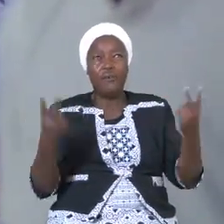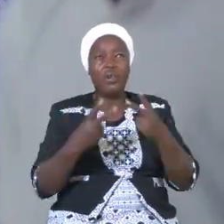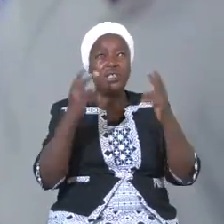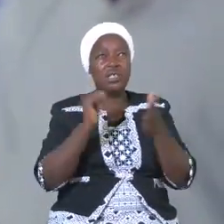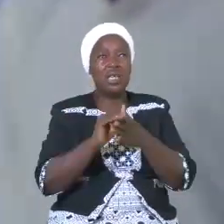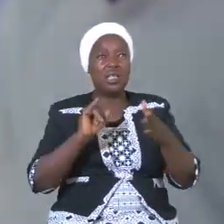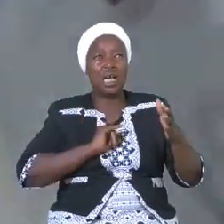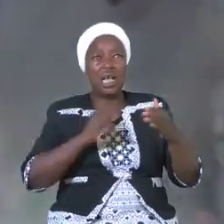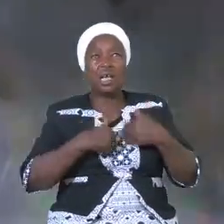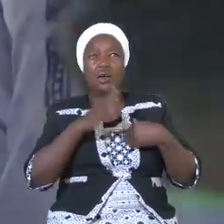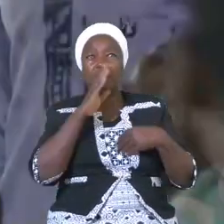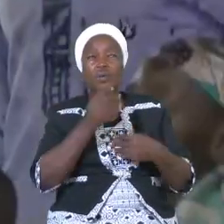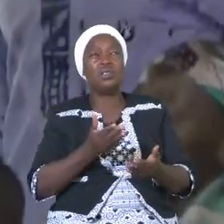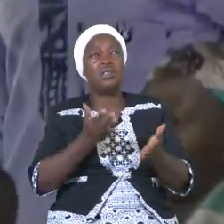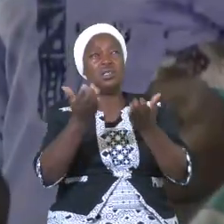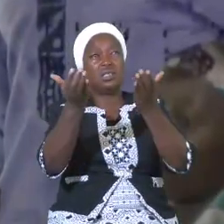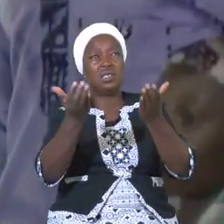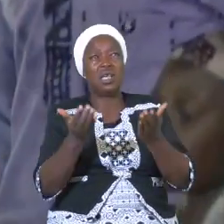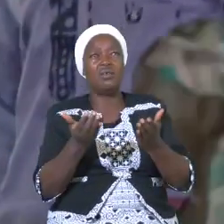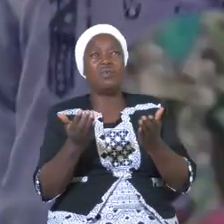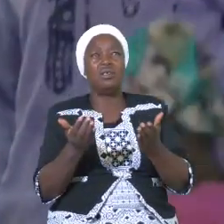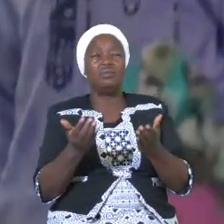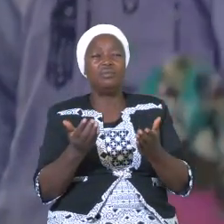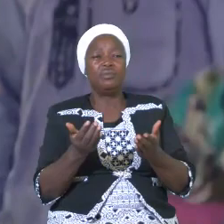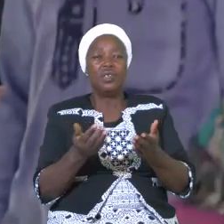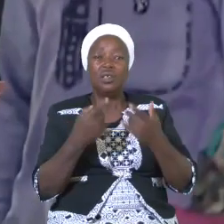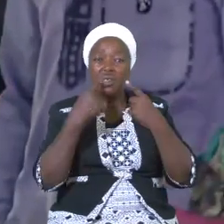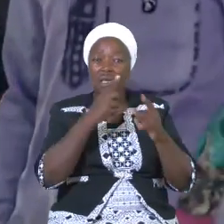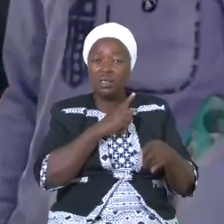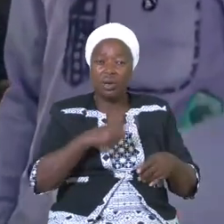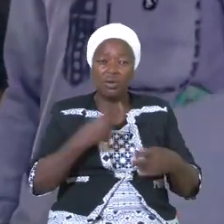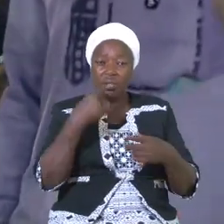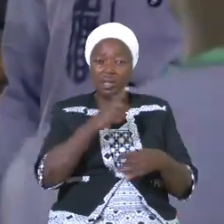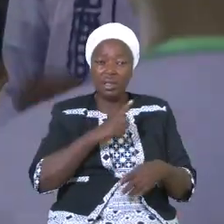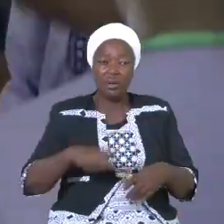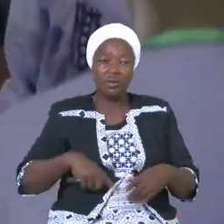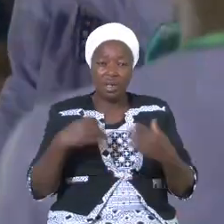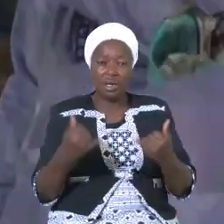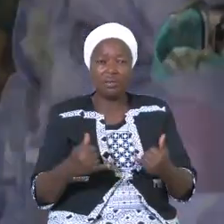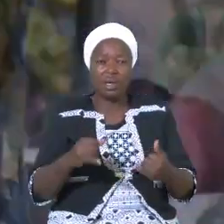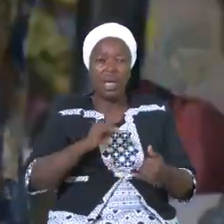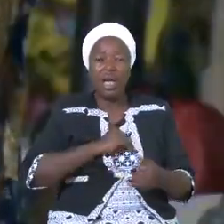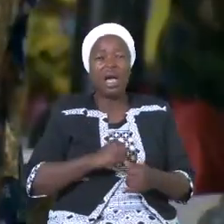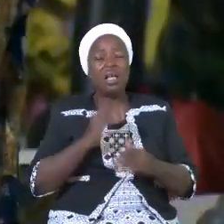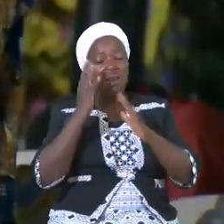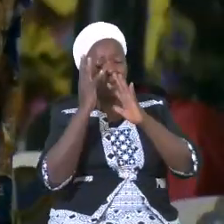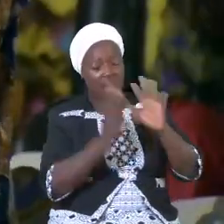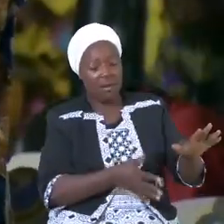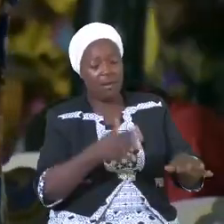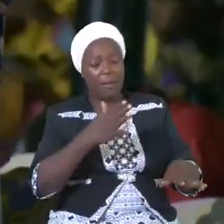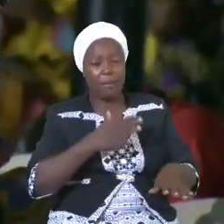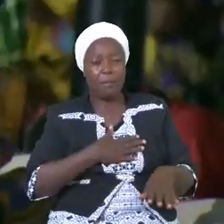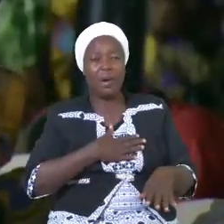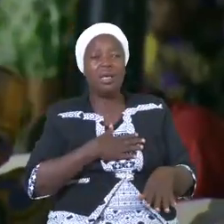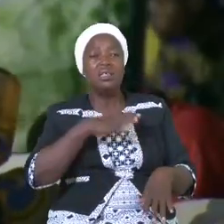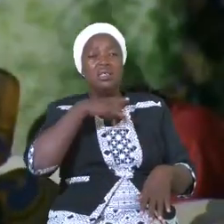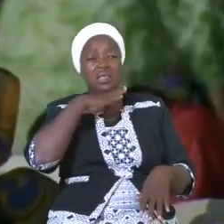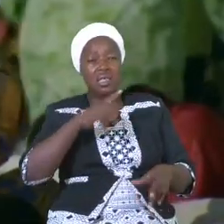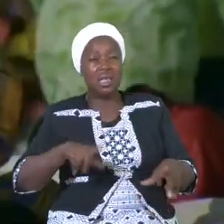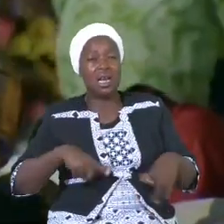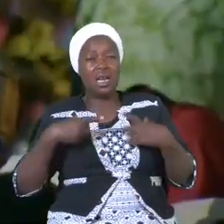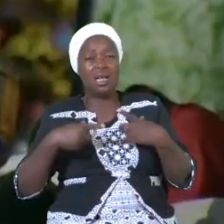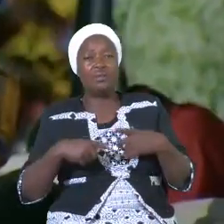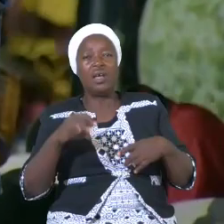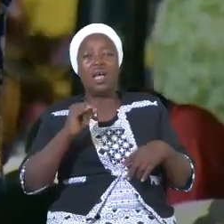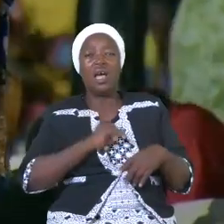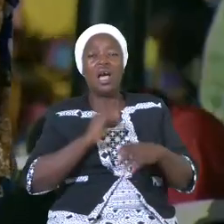tell the lord tell the lord i forsake my past i reject the corruption of the past i